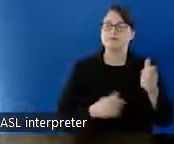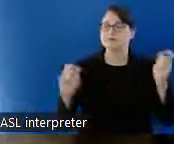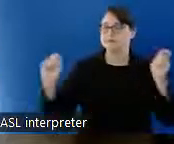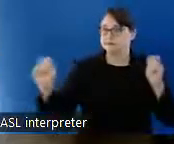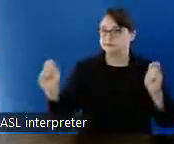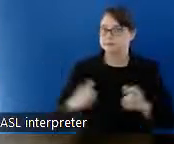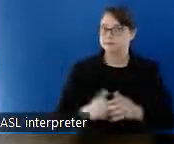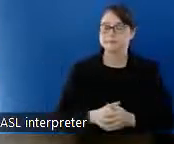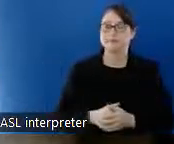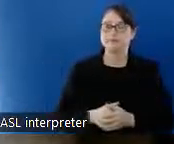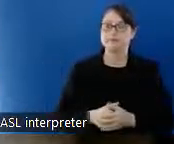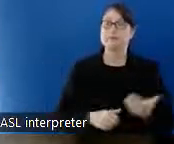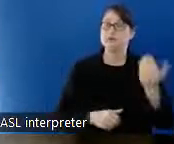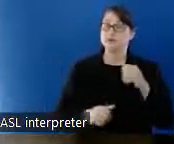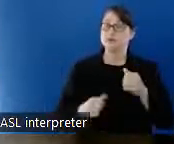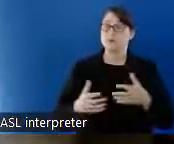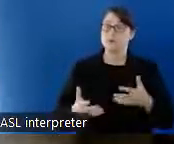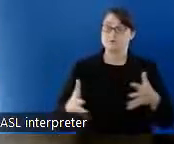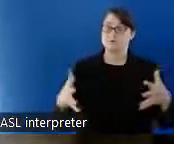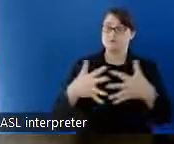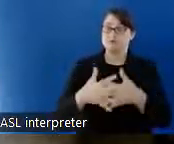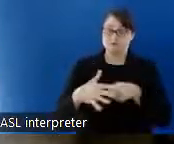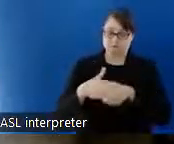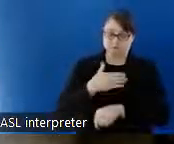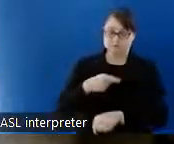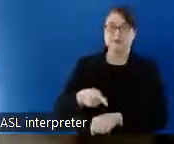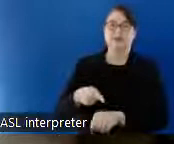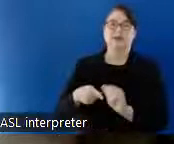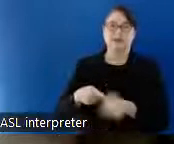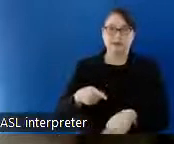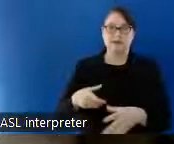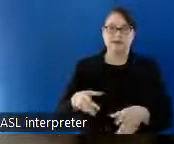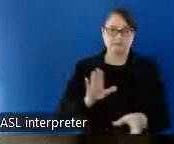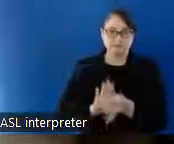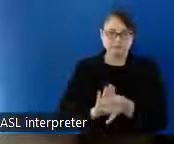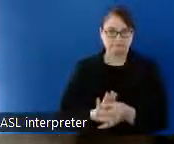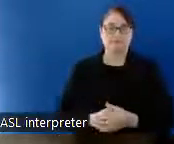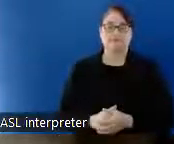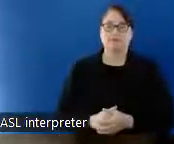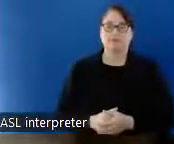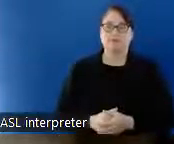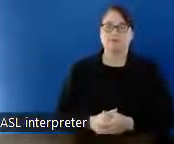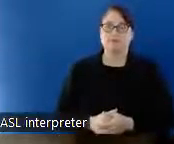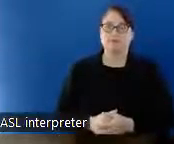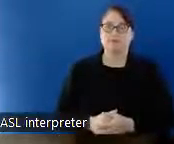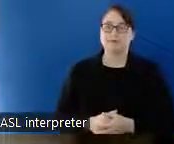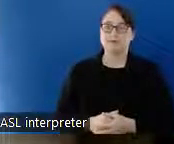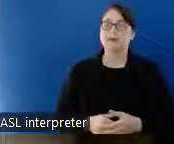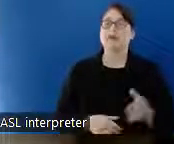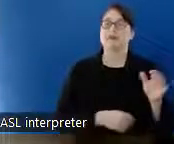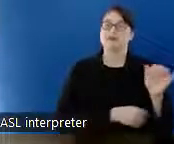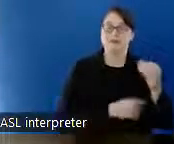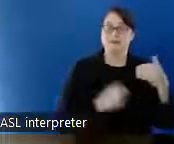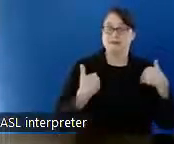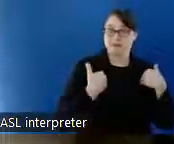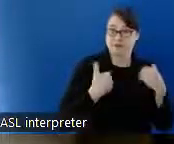been transmitted during pregnancy through the placenta. Historically, outbreaks of monkeypox have been associated with infected animals.